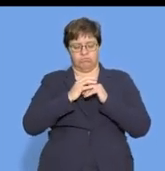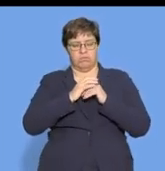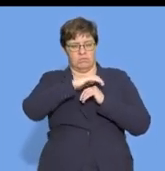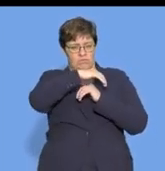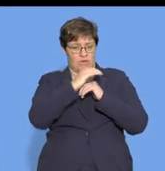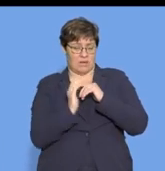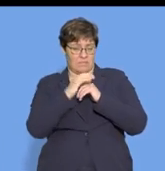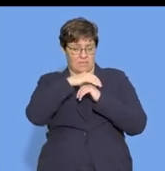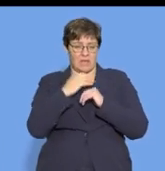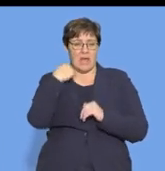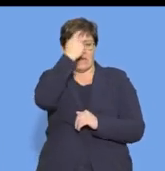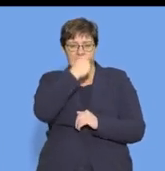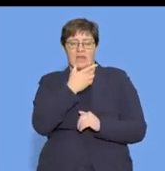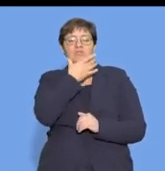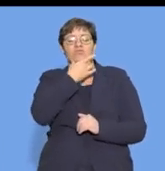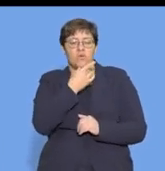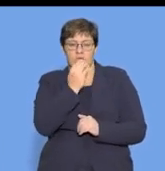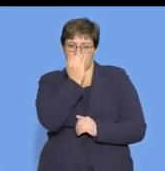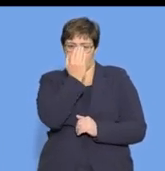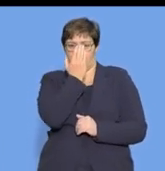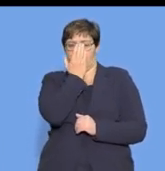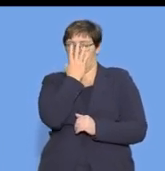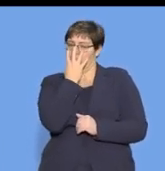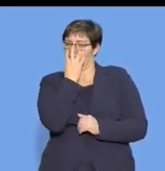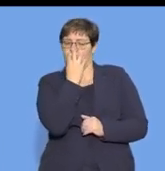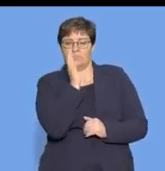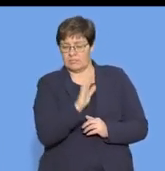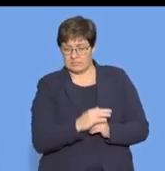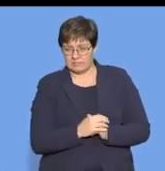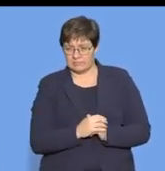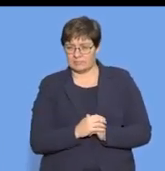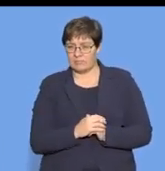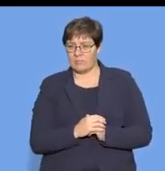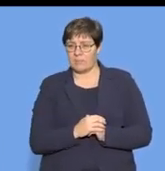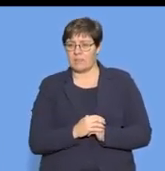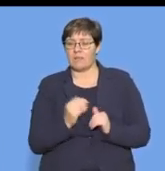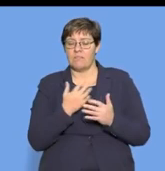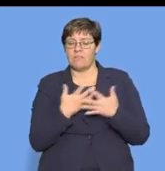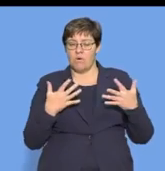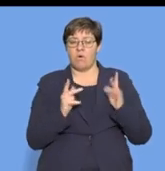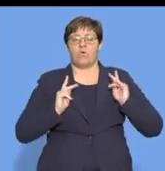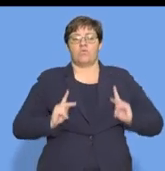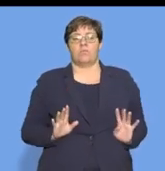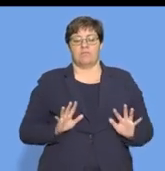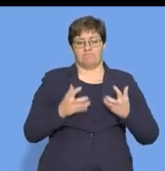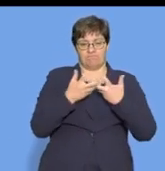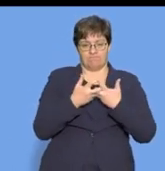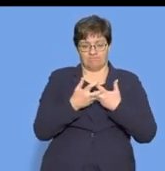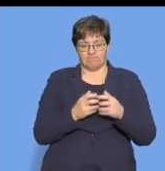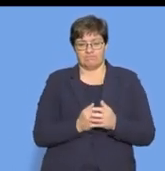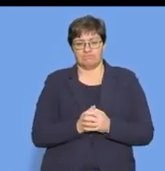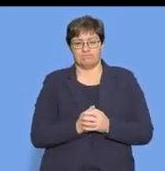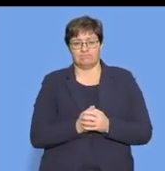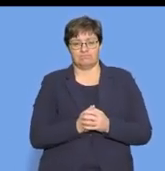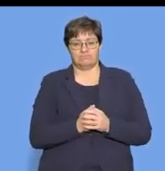slightly larger. The face, the jaw here is less prognathous. So they were slightly more